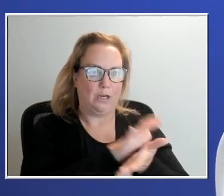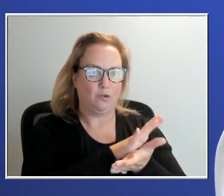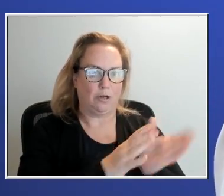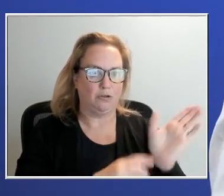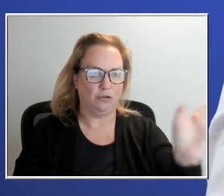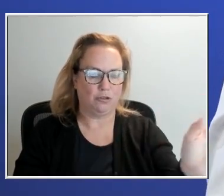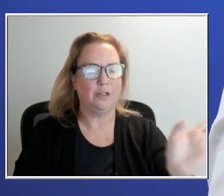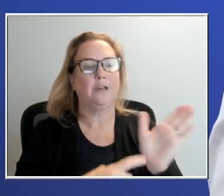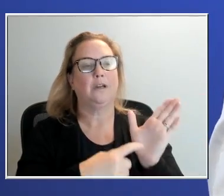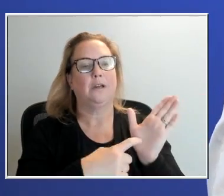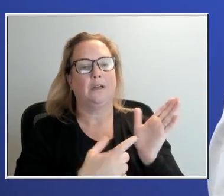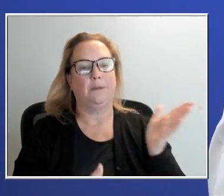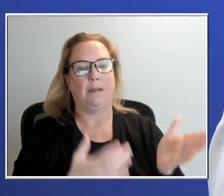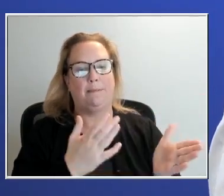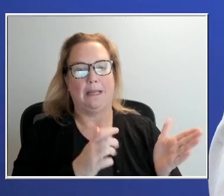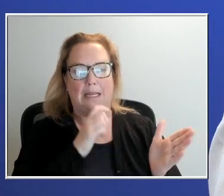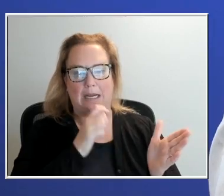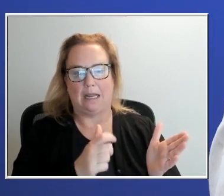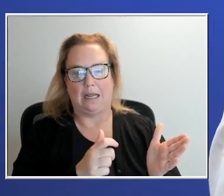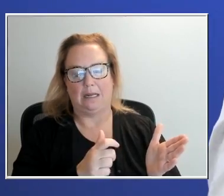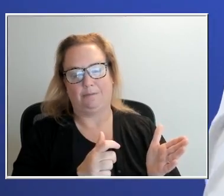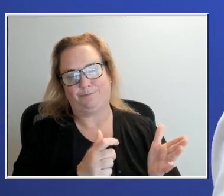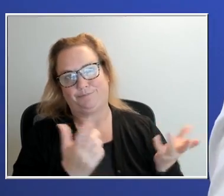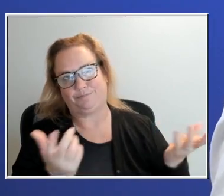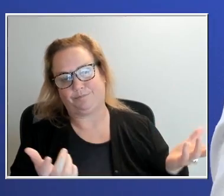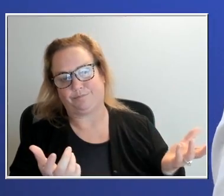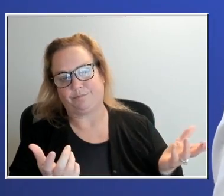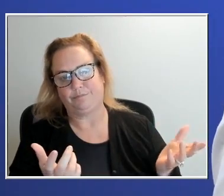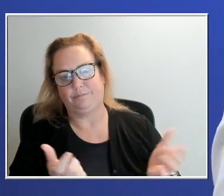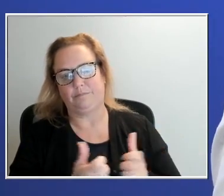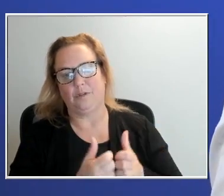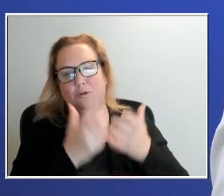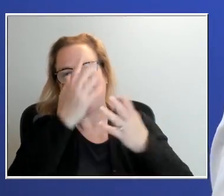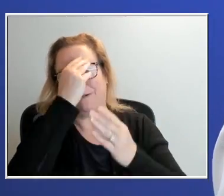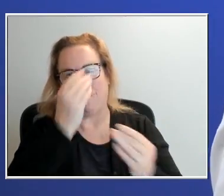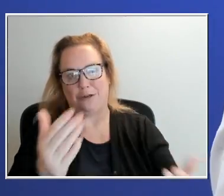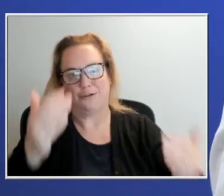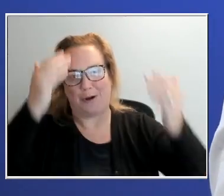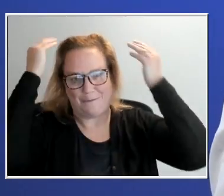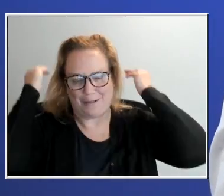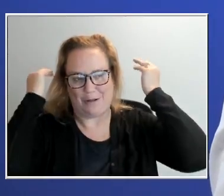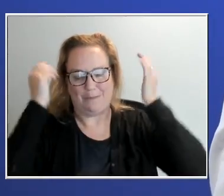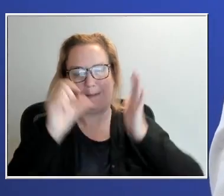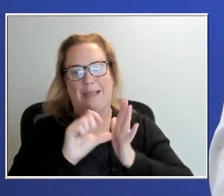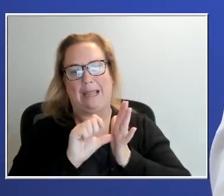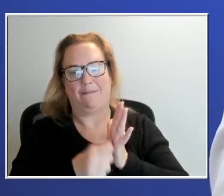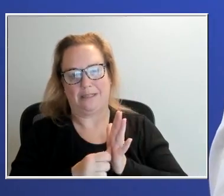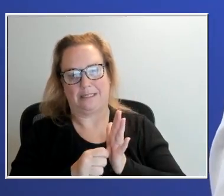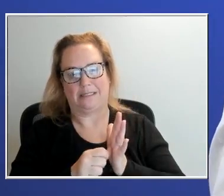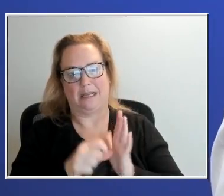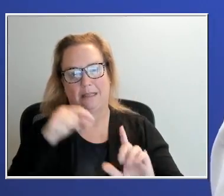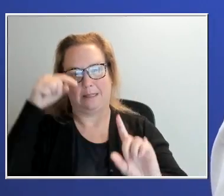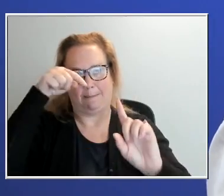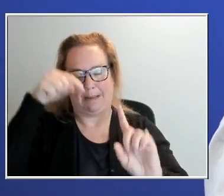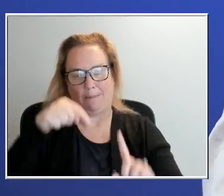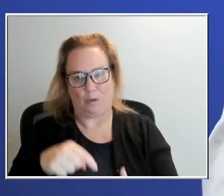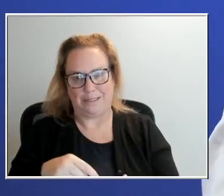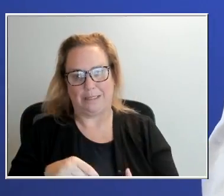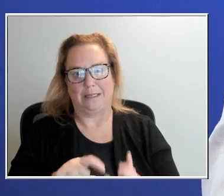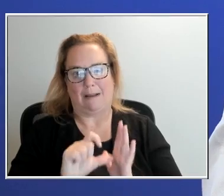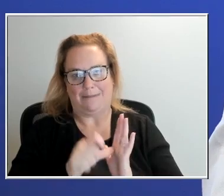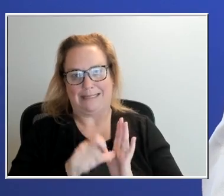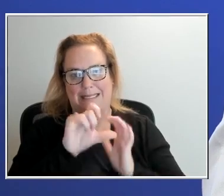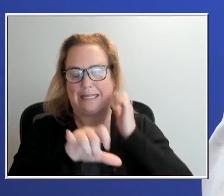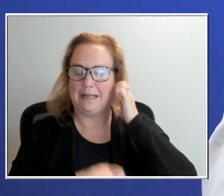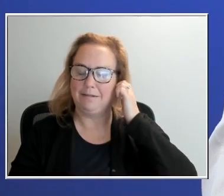maybe not putting too much like information overload, maybe just emphasize on the main points and go with that. So